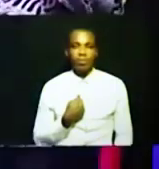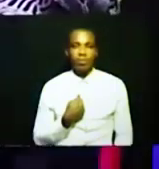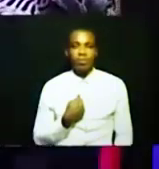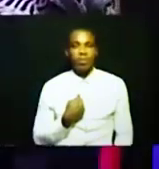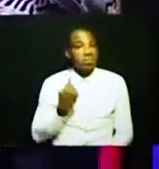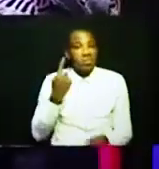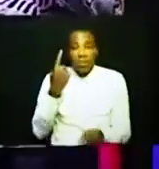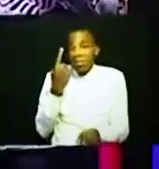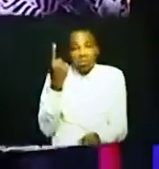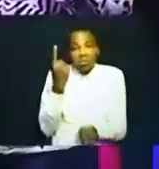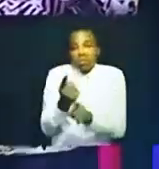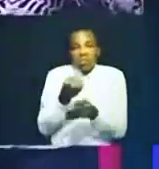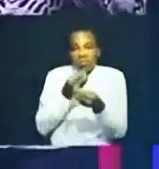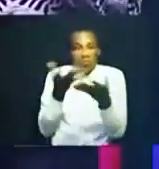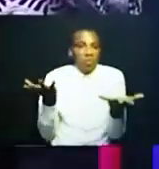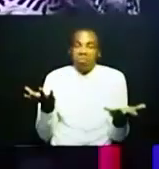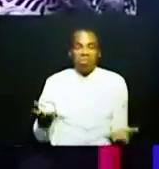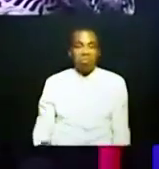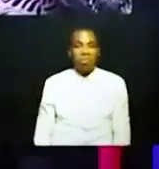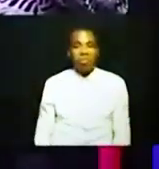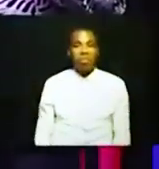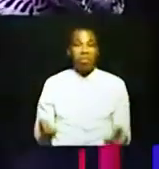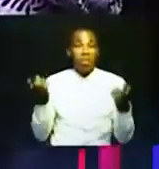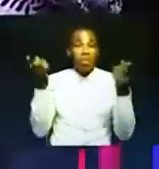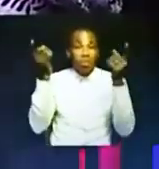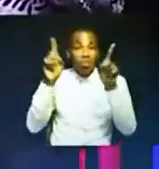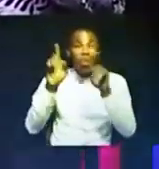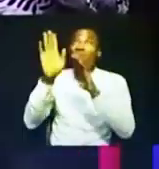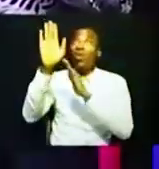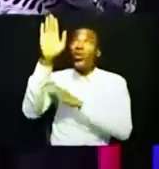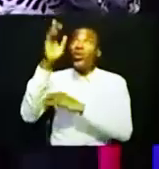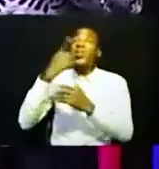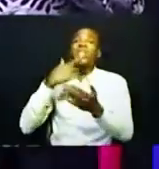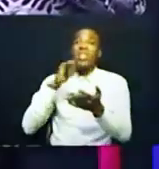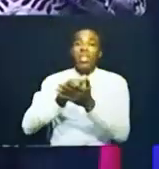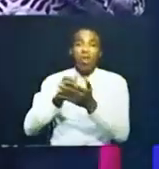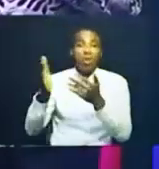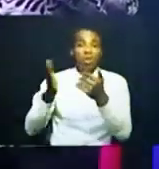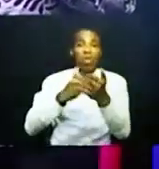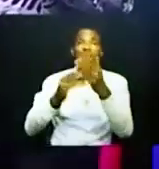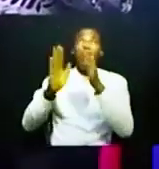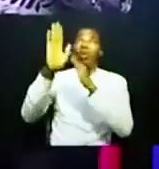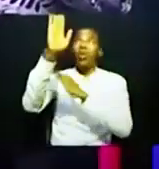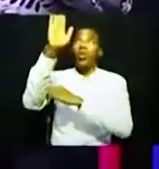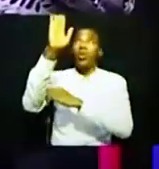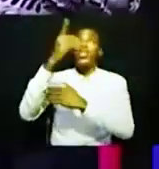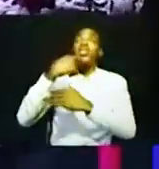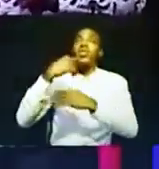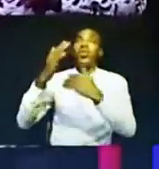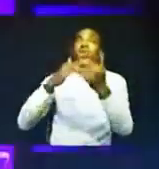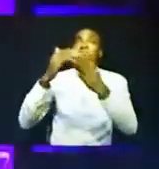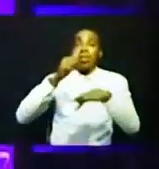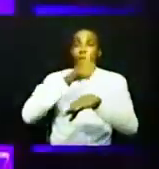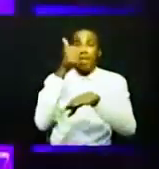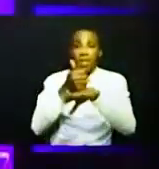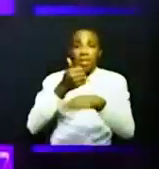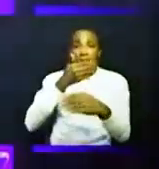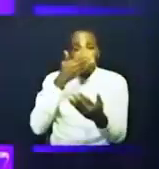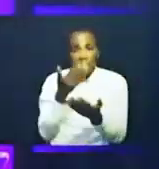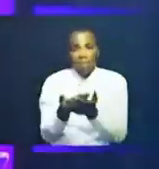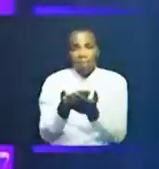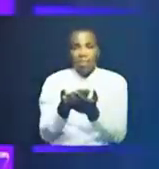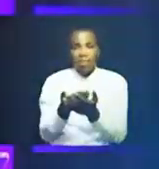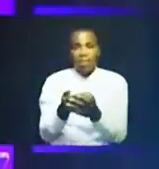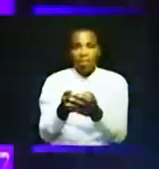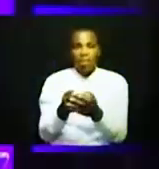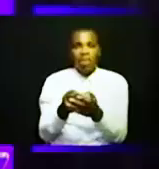just said it. Okay. When God said what he has made is good, and it is something that God